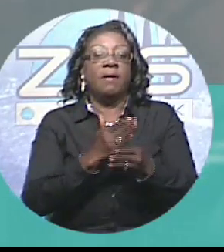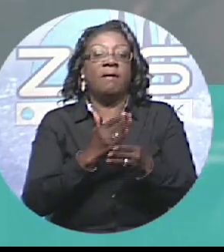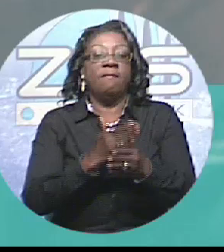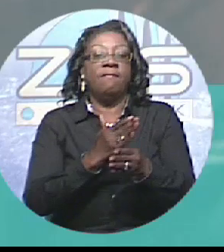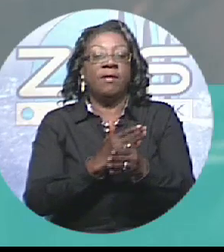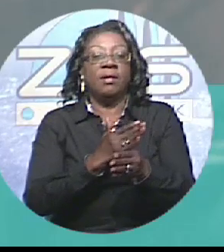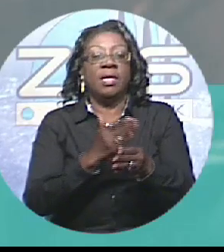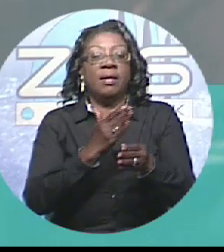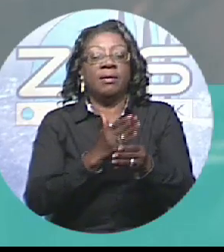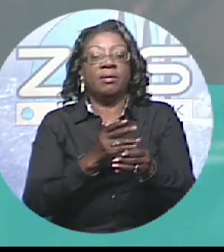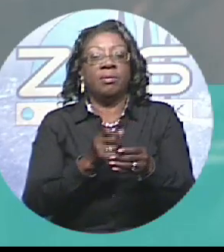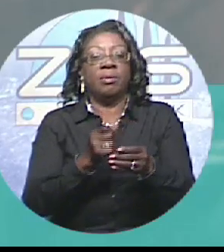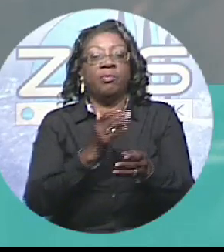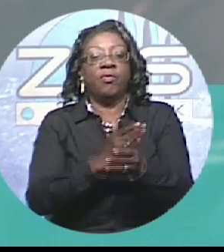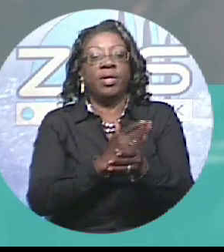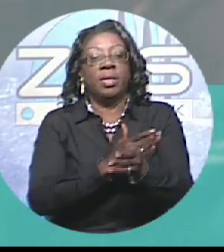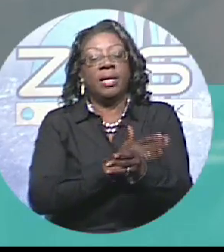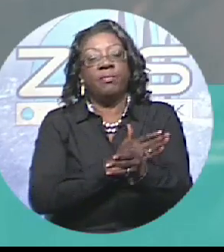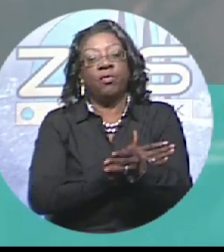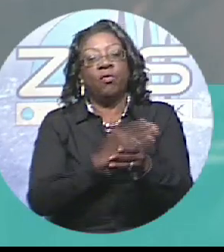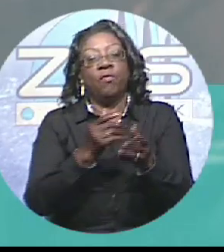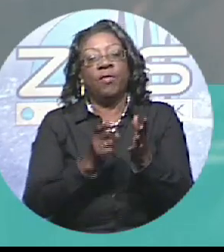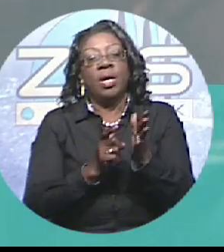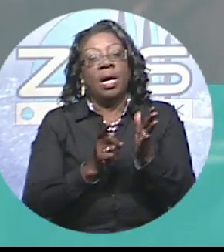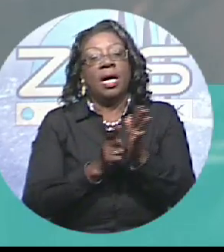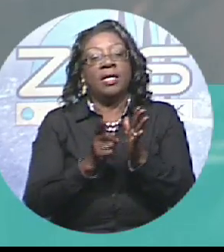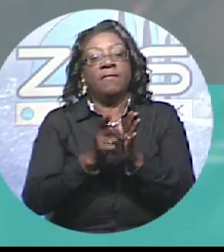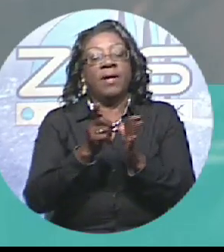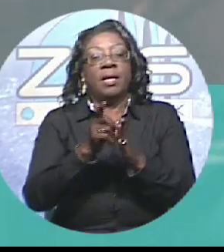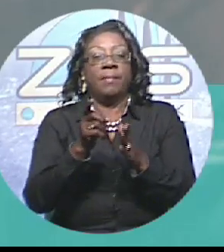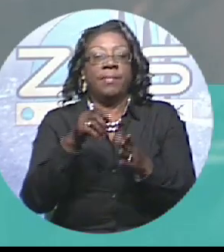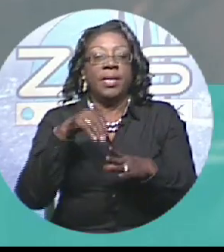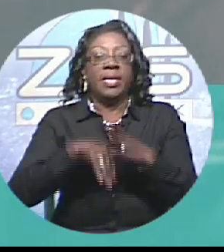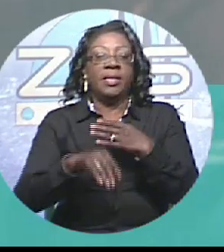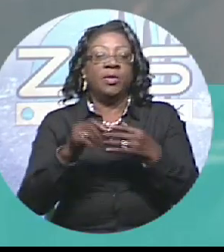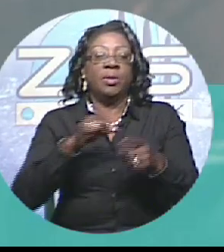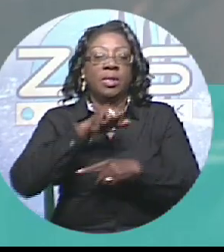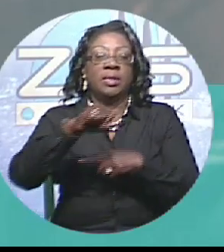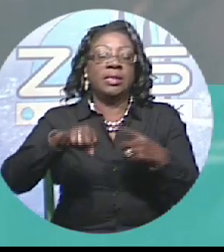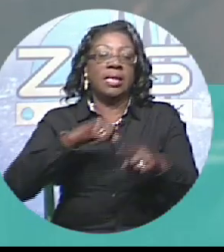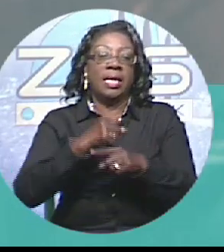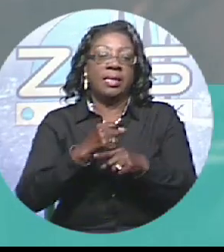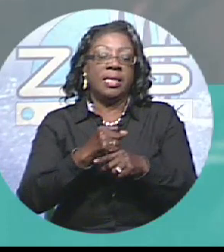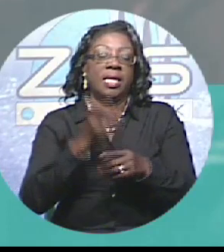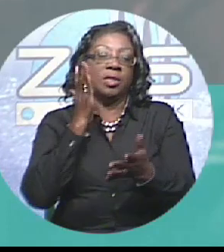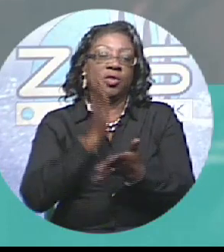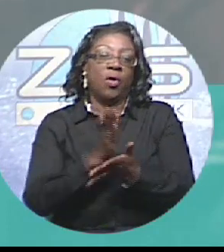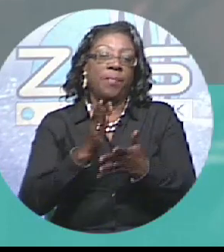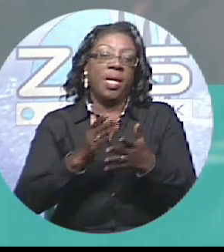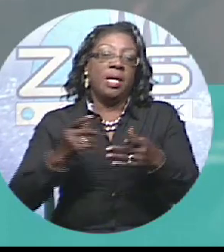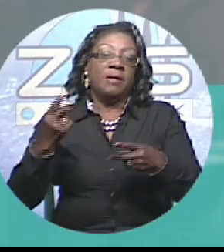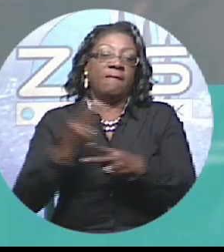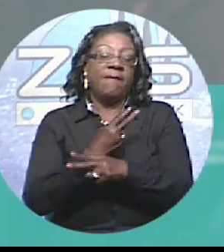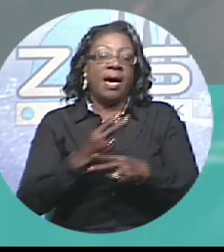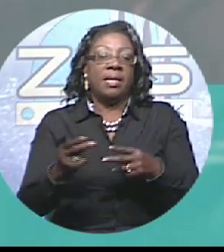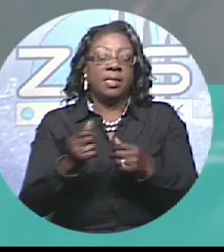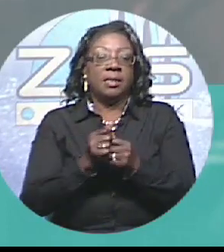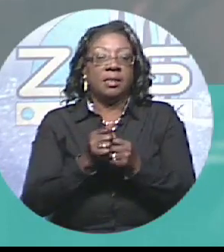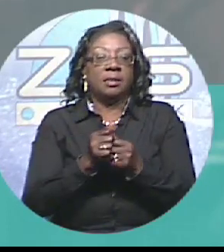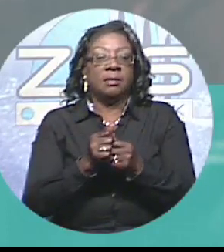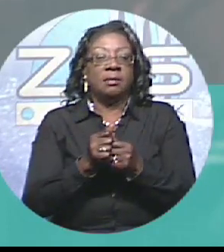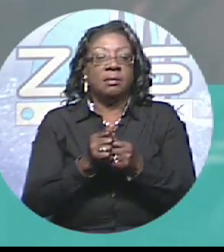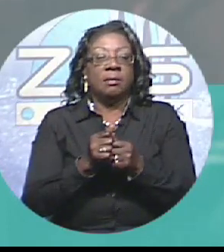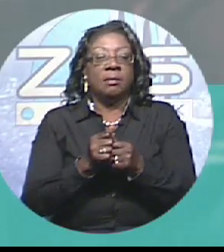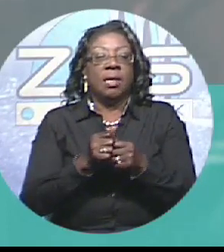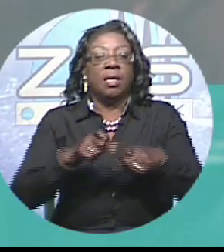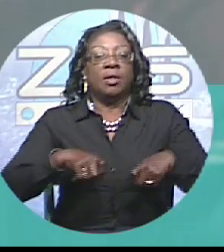into the society to correct the problems of social dysfunction and violence which confronts the Bahamian